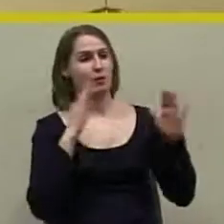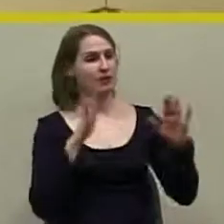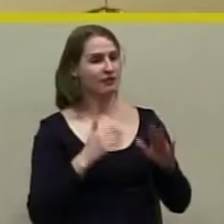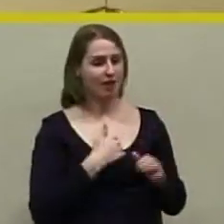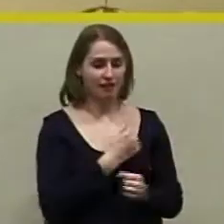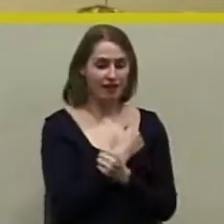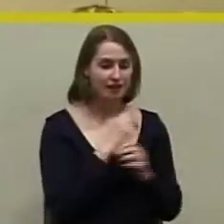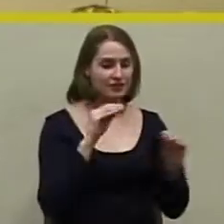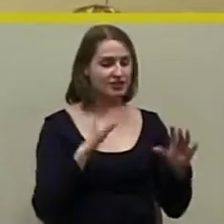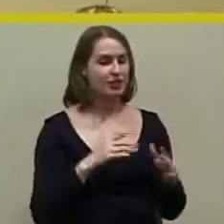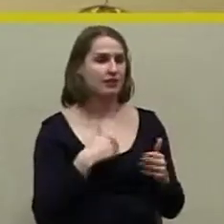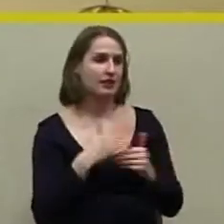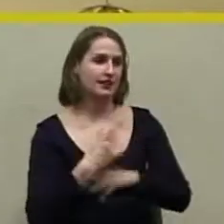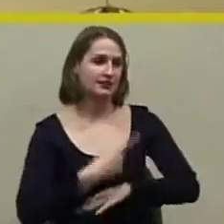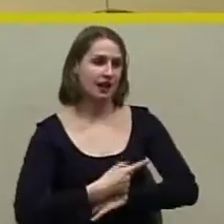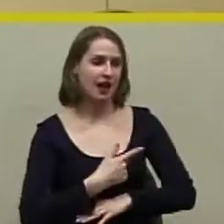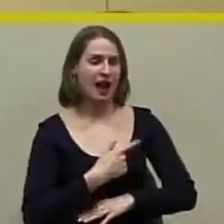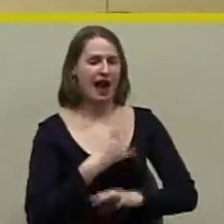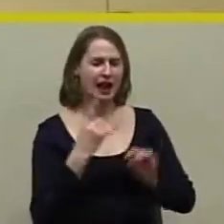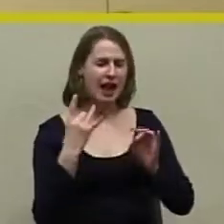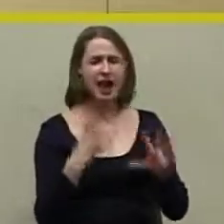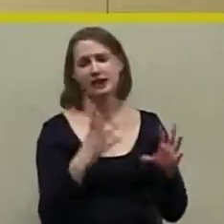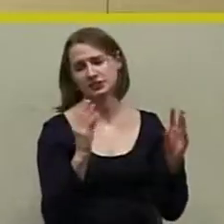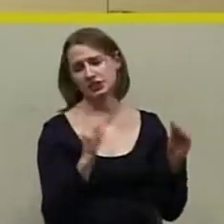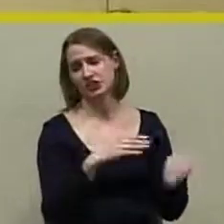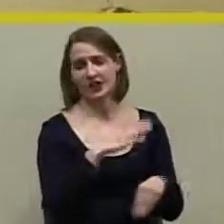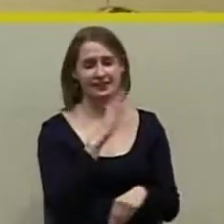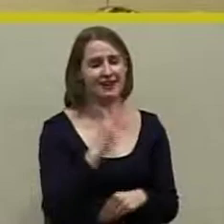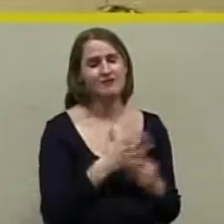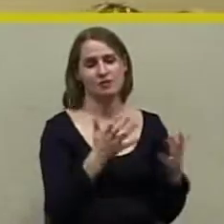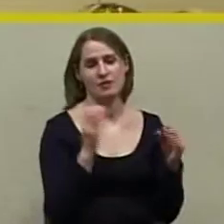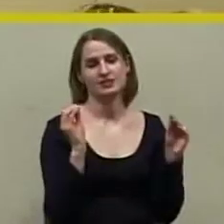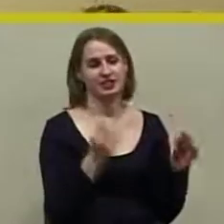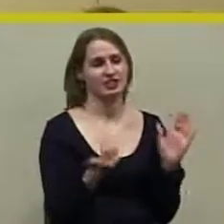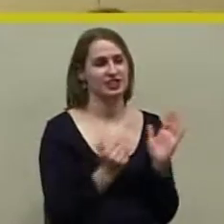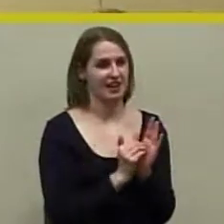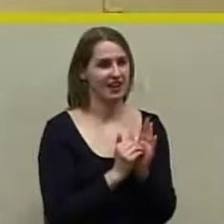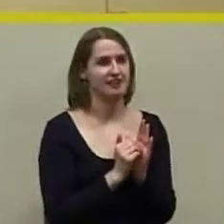next day it's like, I don't want to teach ever again. I hate this job.